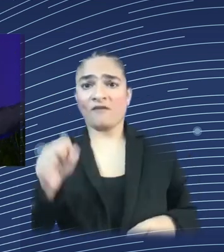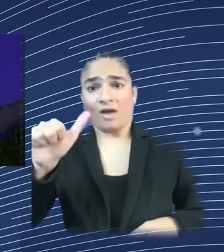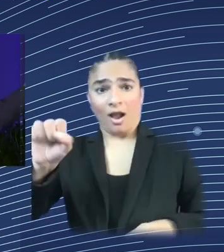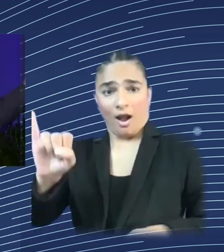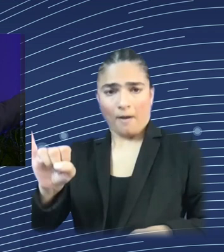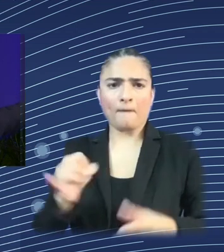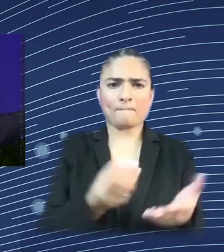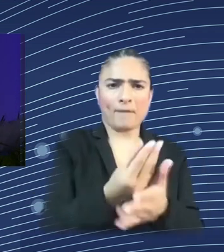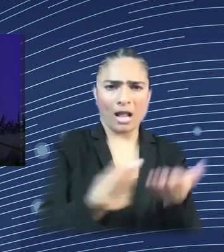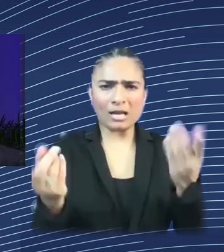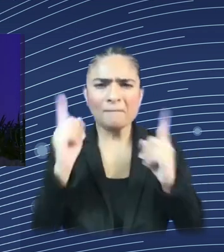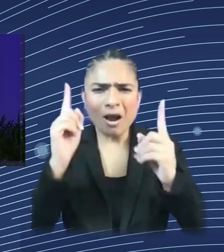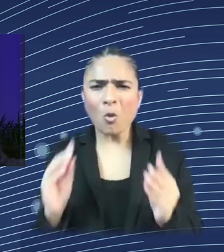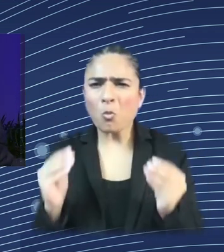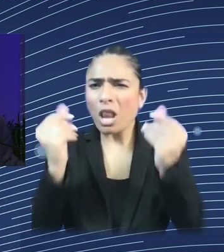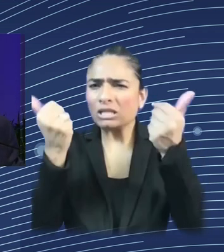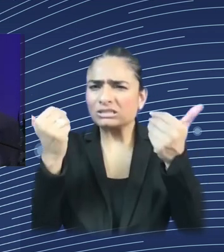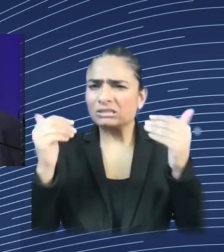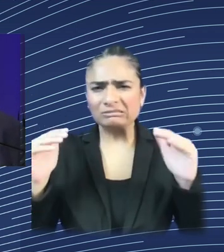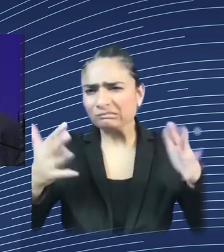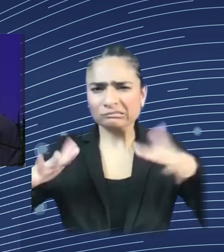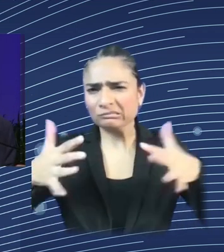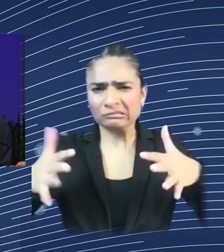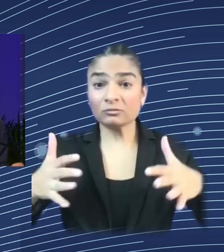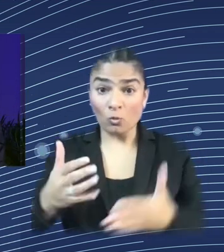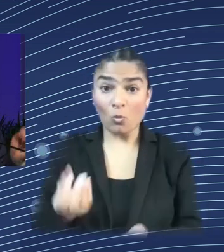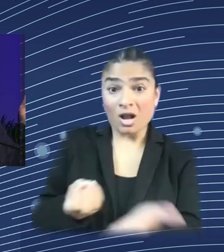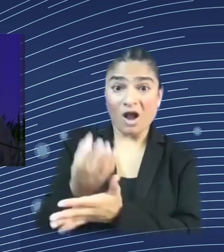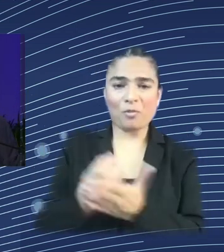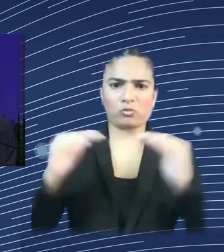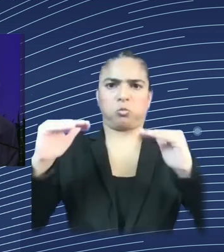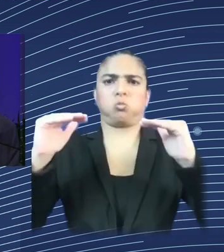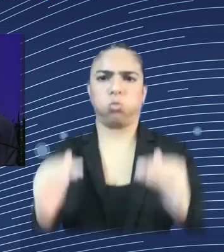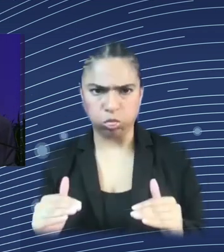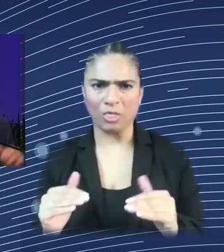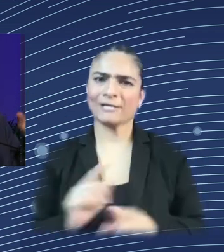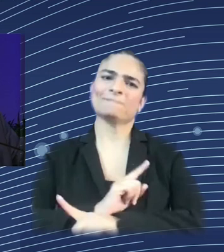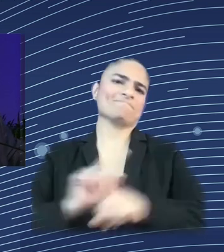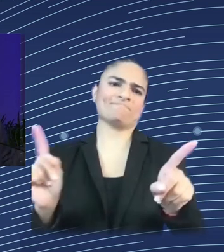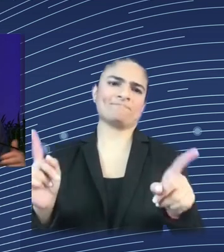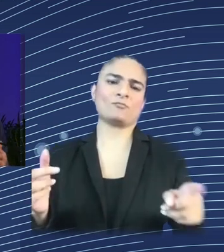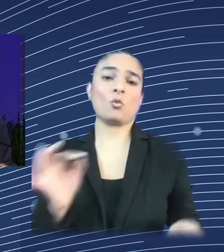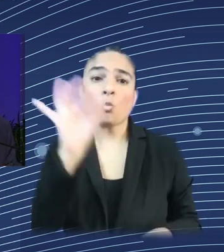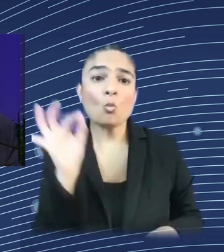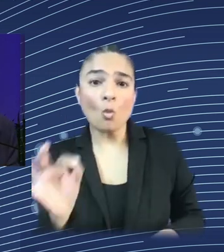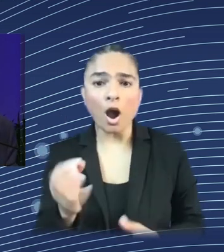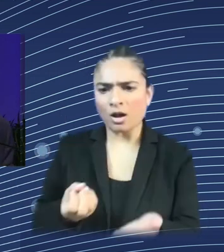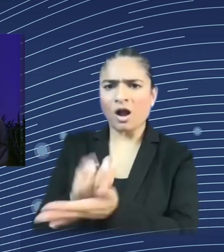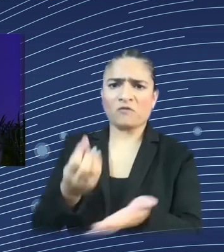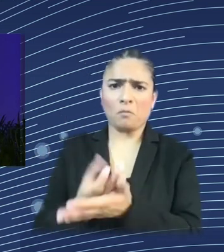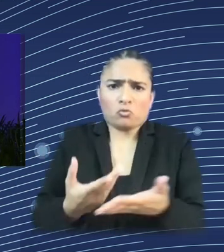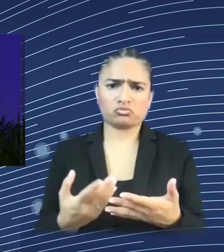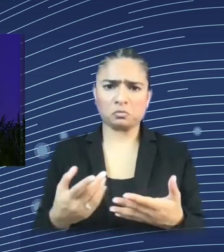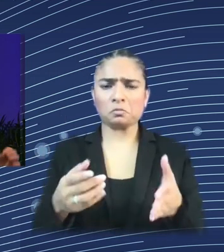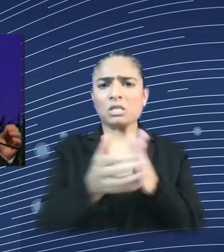perhaps because your data is not good. So the quality is very important, also the accessibility. I will not go into detail because I don't have the